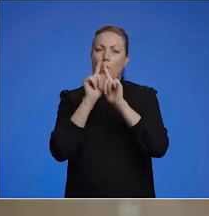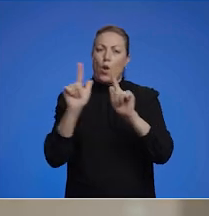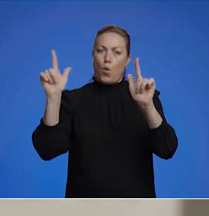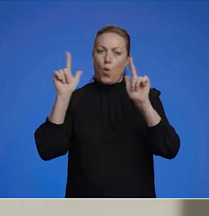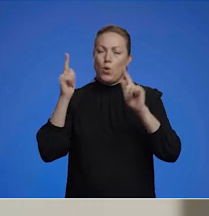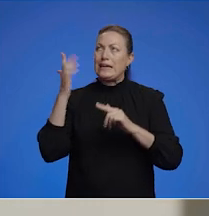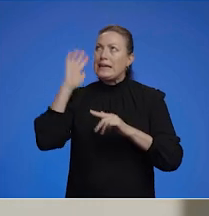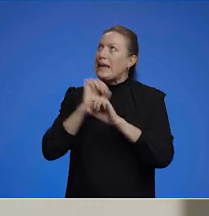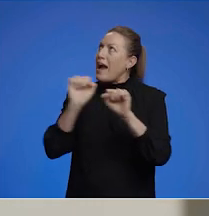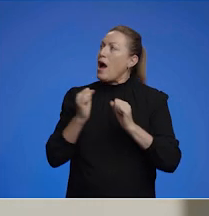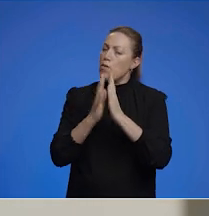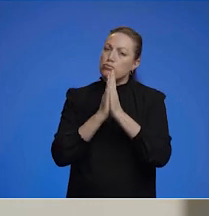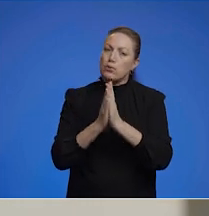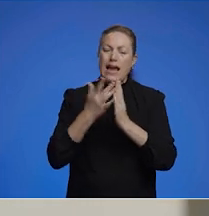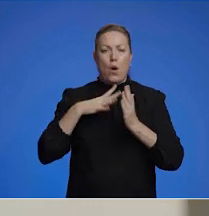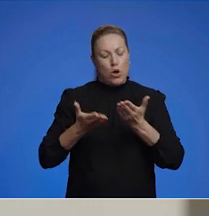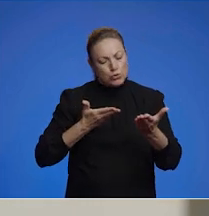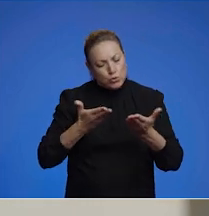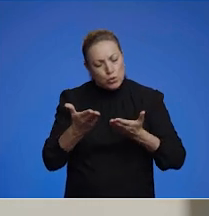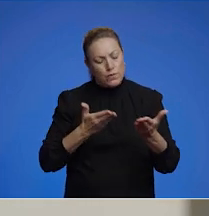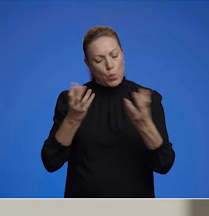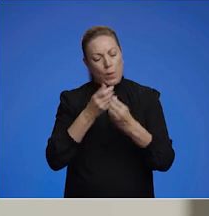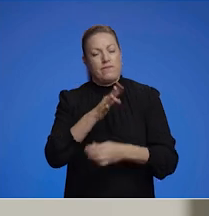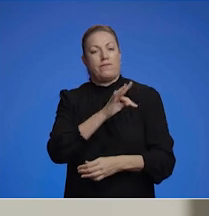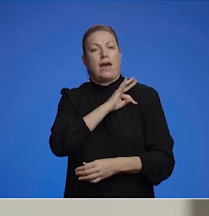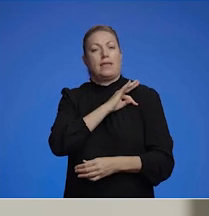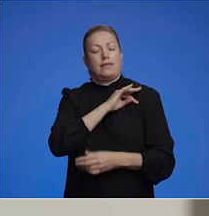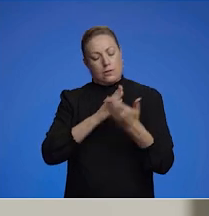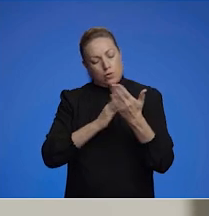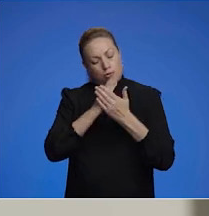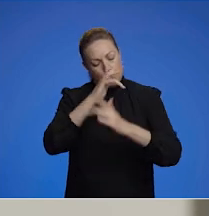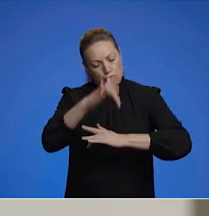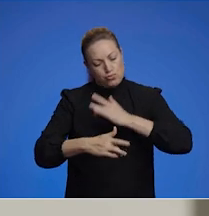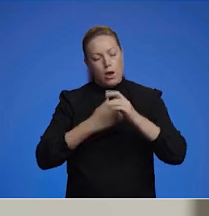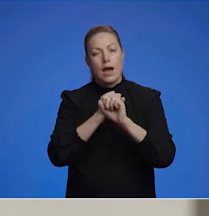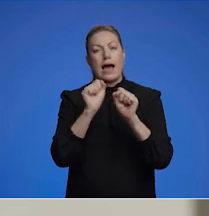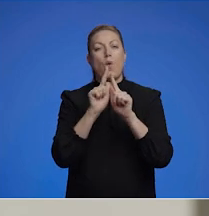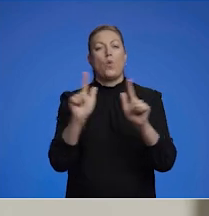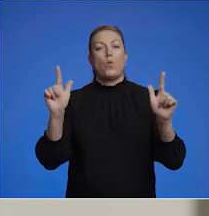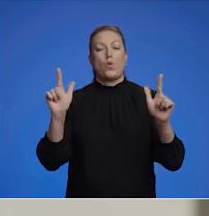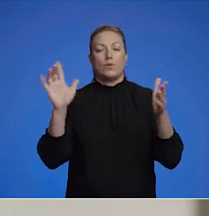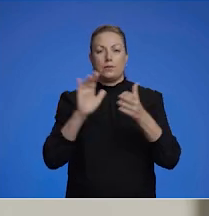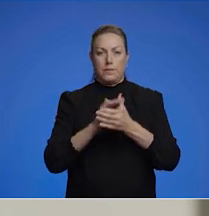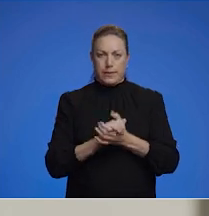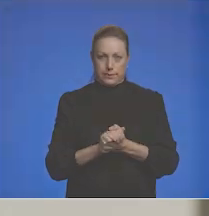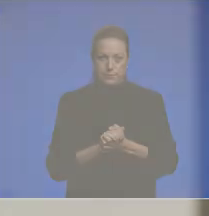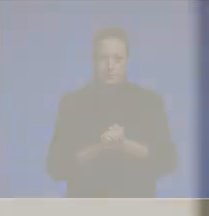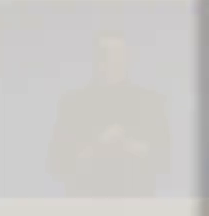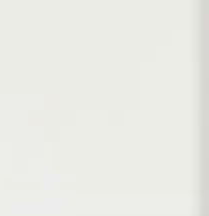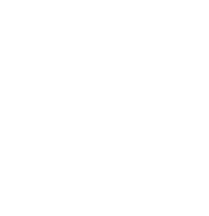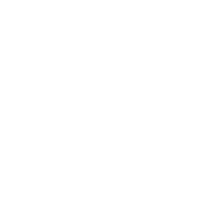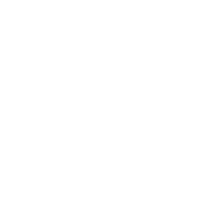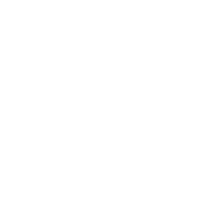Lord. Hear our prayers that we may serve you more faithfully. And we ask this through Christ our Lord. Amen. Amen.